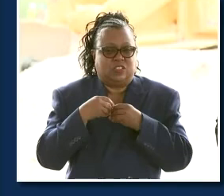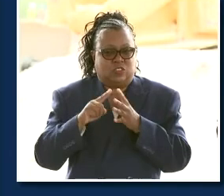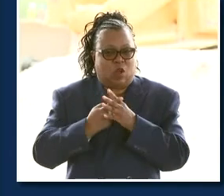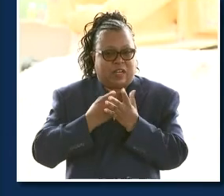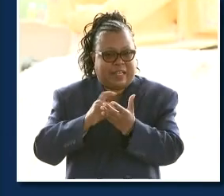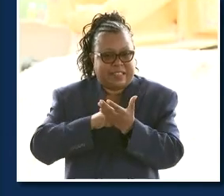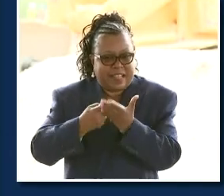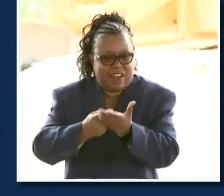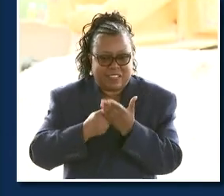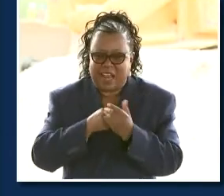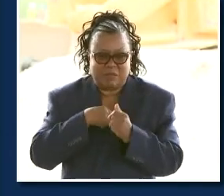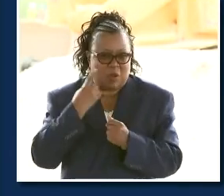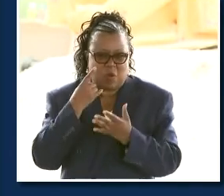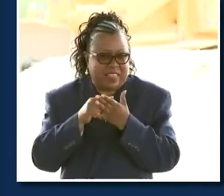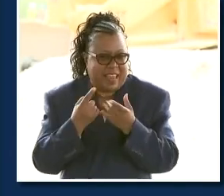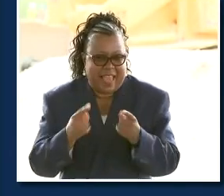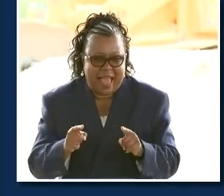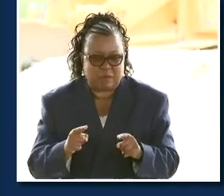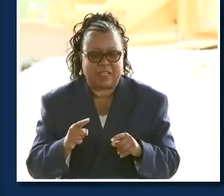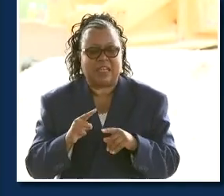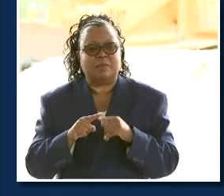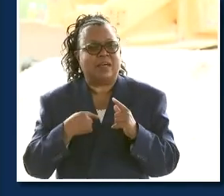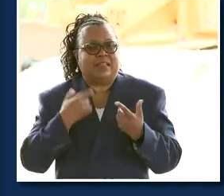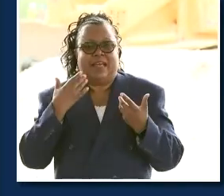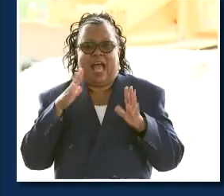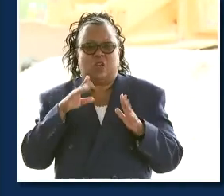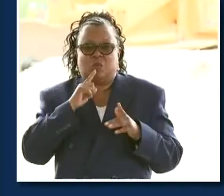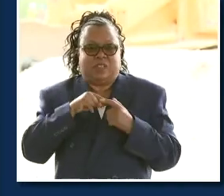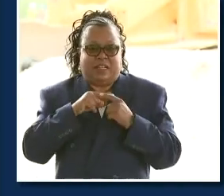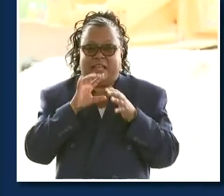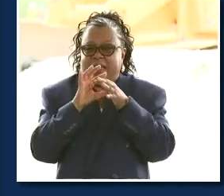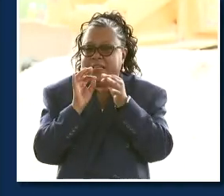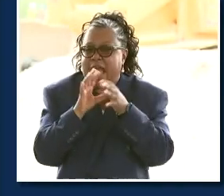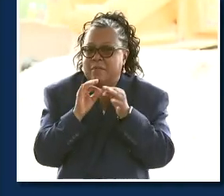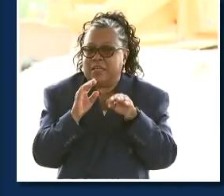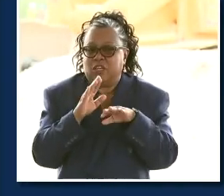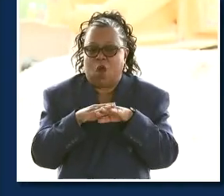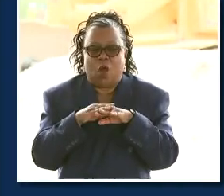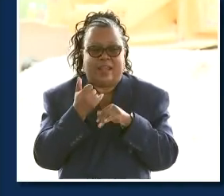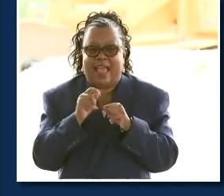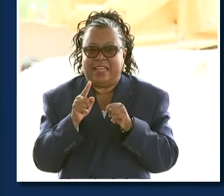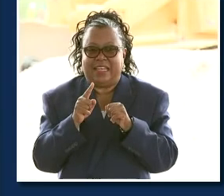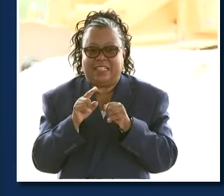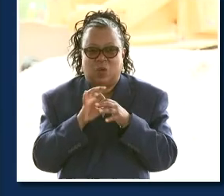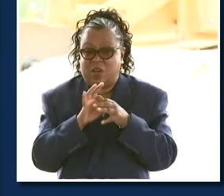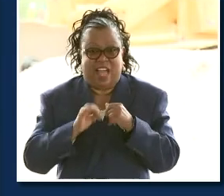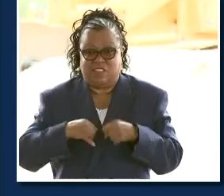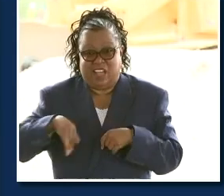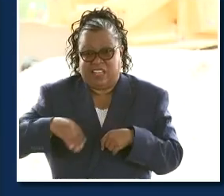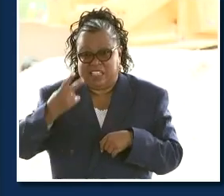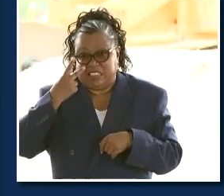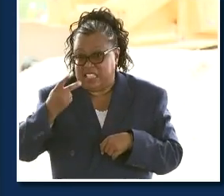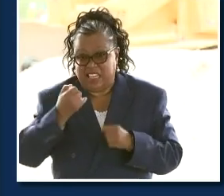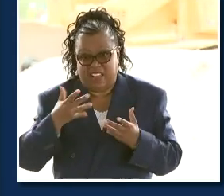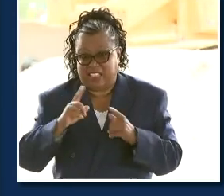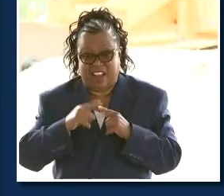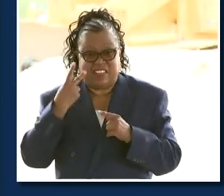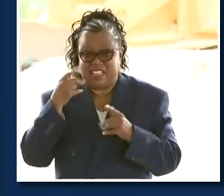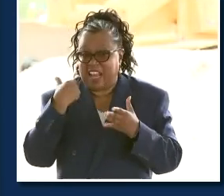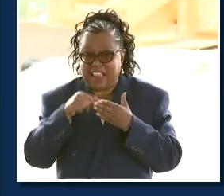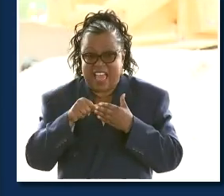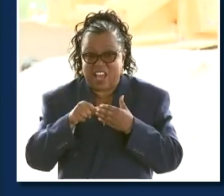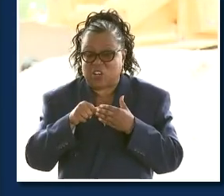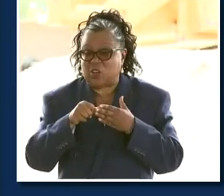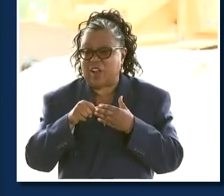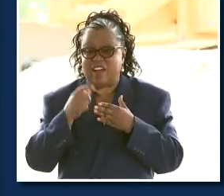so I'm not aware that that happened. I don't typically comment on pending litigation. I haven't seen anything. I haven't seen a letter. I haven't